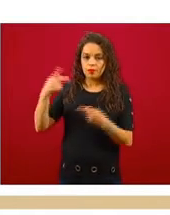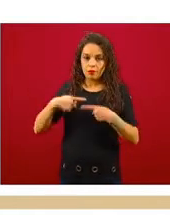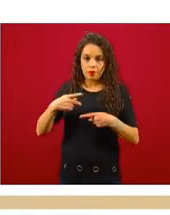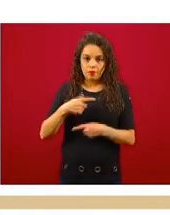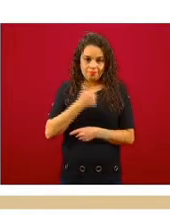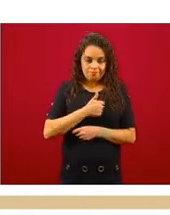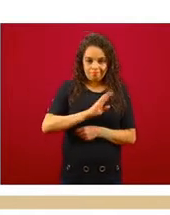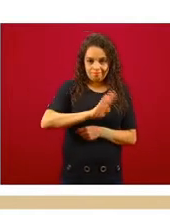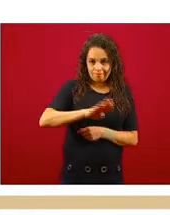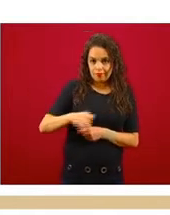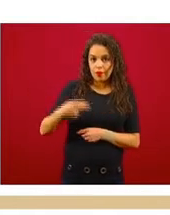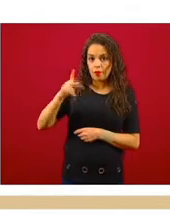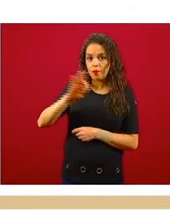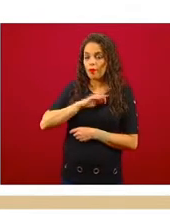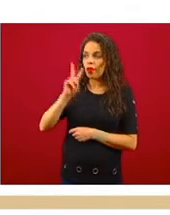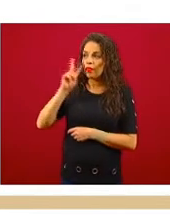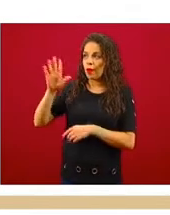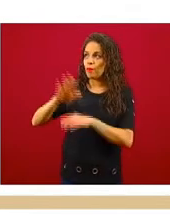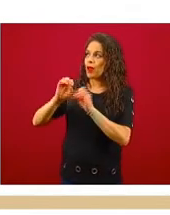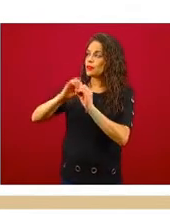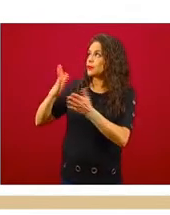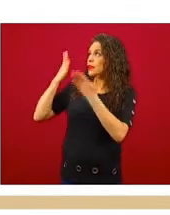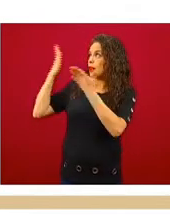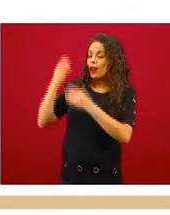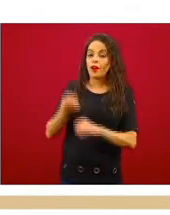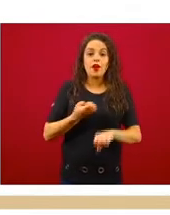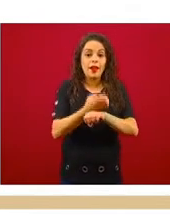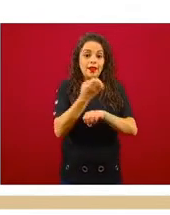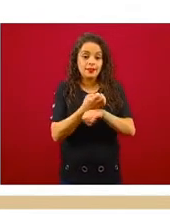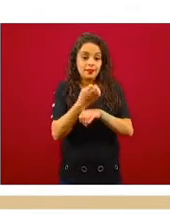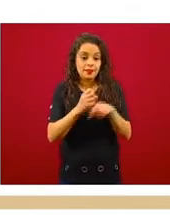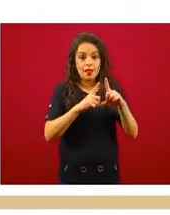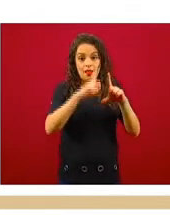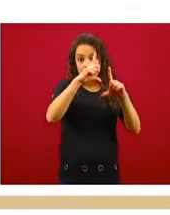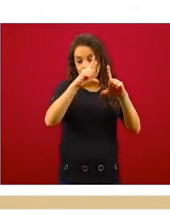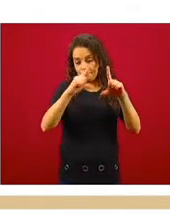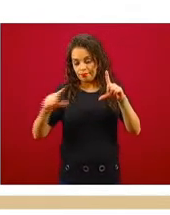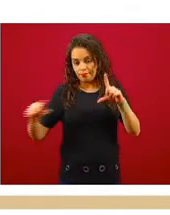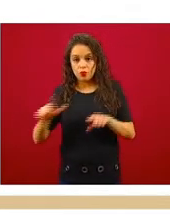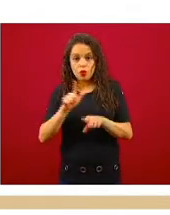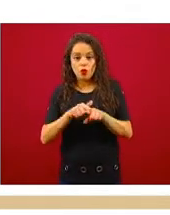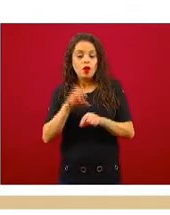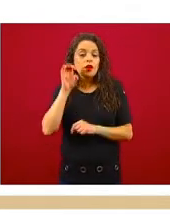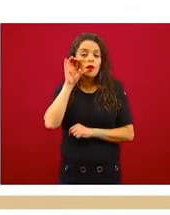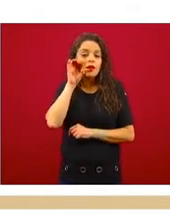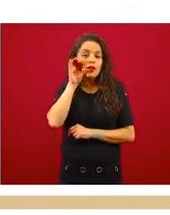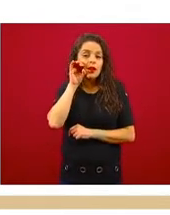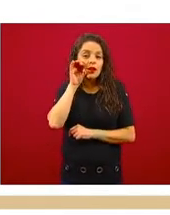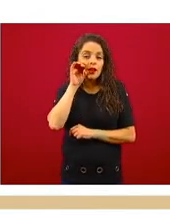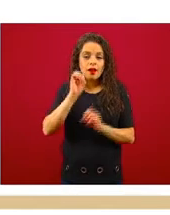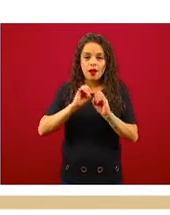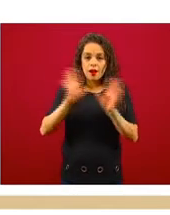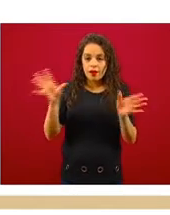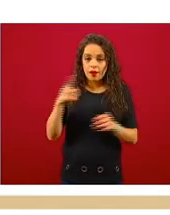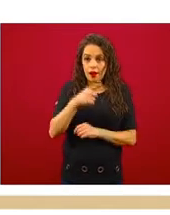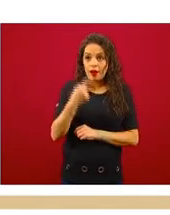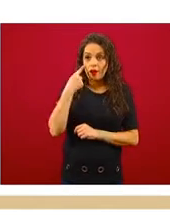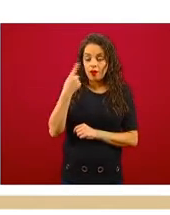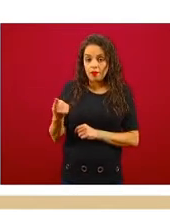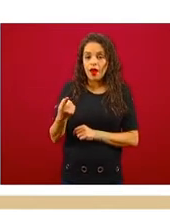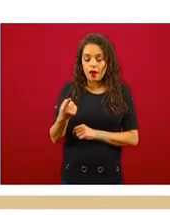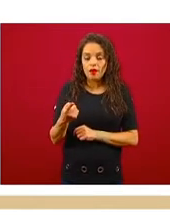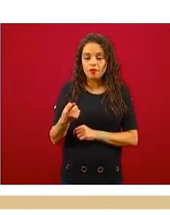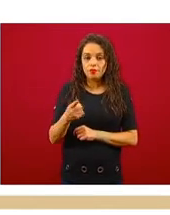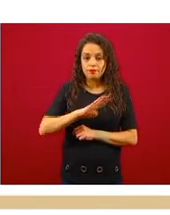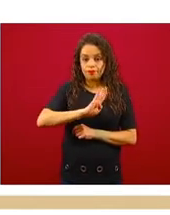distribuida por This entidad shows the federativa de same ocurrencia burden y en el by color state naranja ámbar where the la deaths occurred. expectativa de que estas defunciones